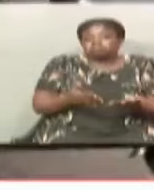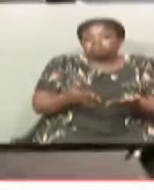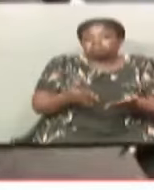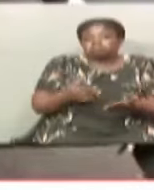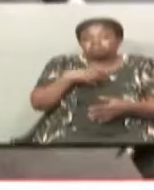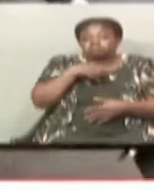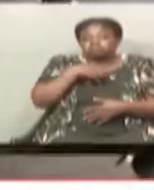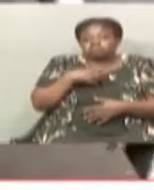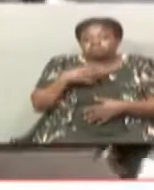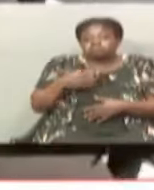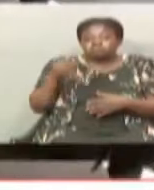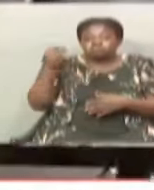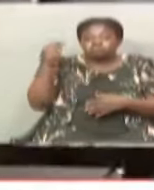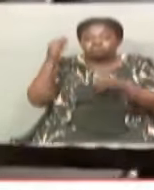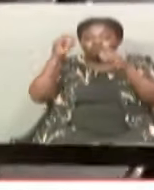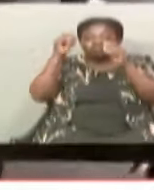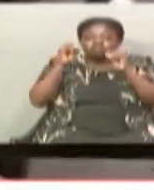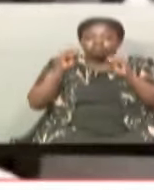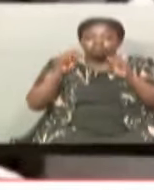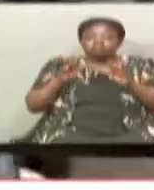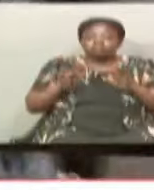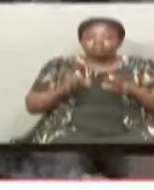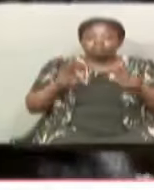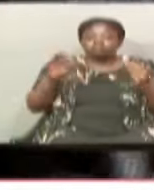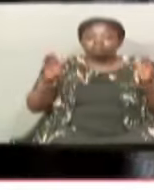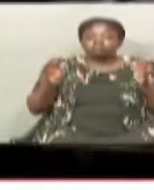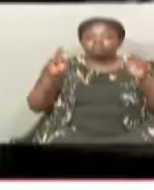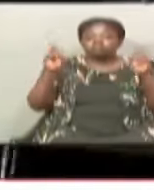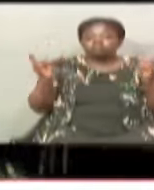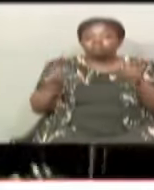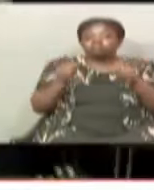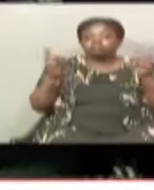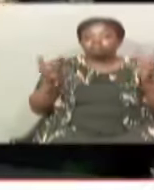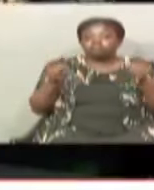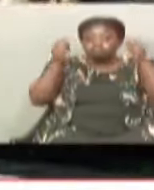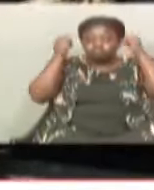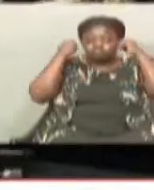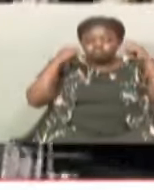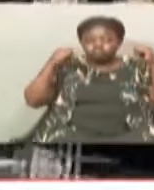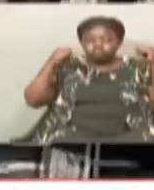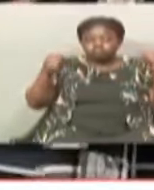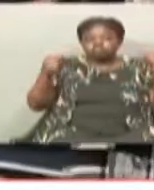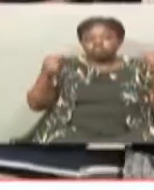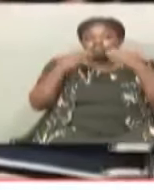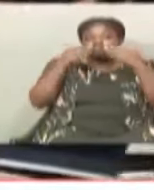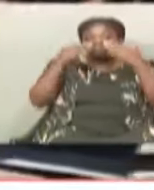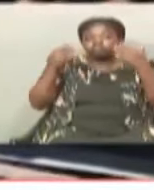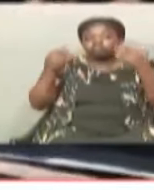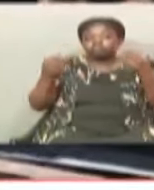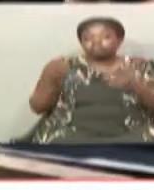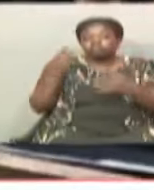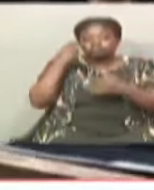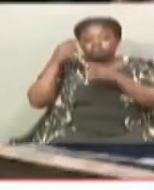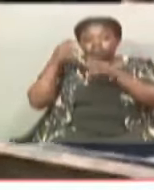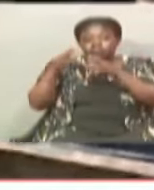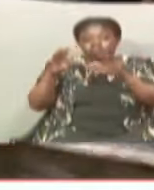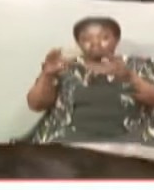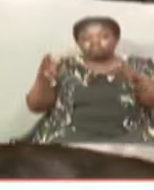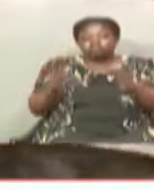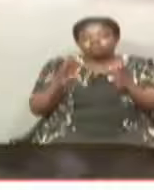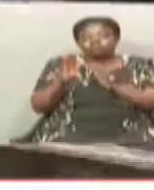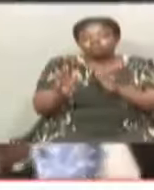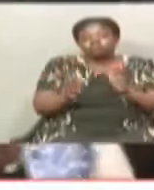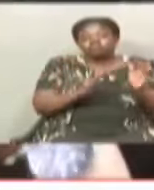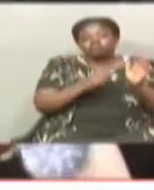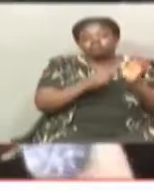ku basomesa bagenda okusomesa ku ngeri y'okulundamu ente awafunda Dr. Jule Kabirize asiimye Vision Group olw'engeri gye teekamu